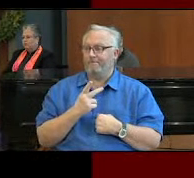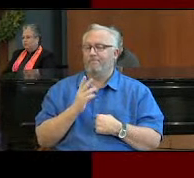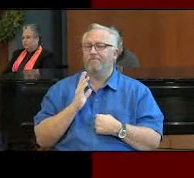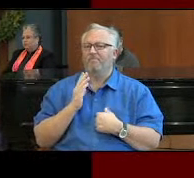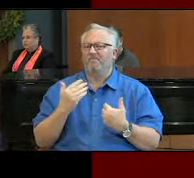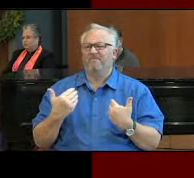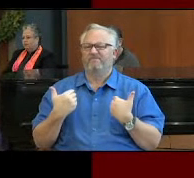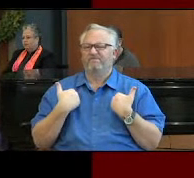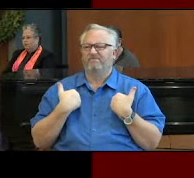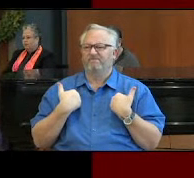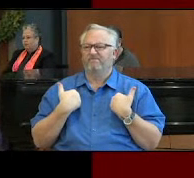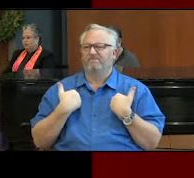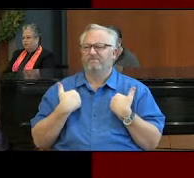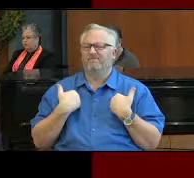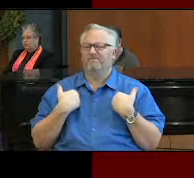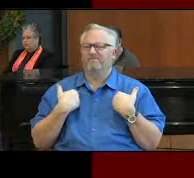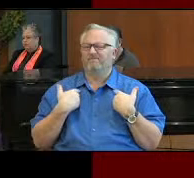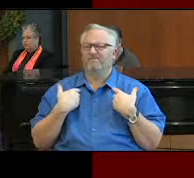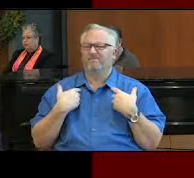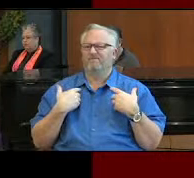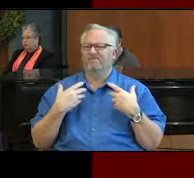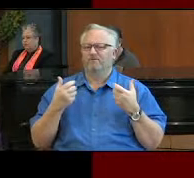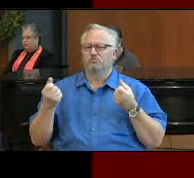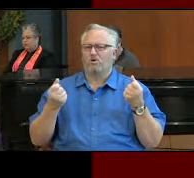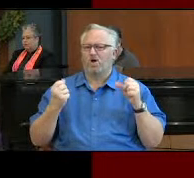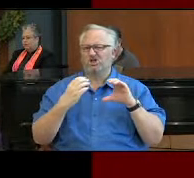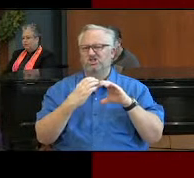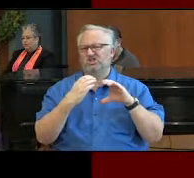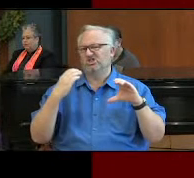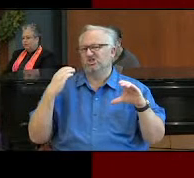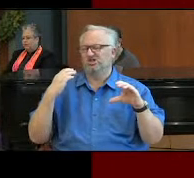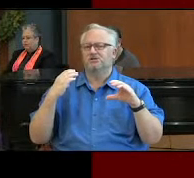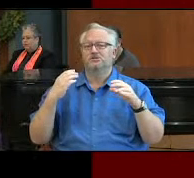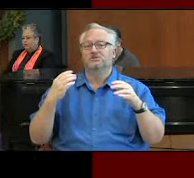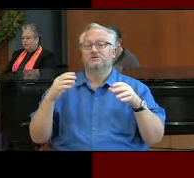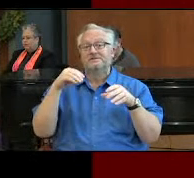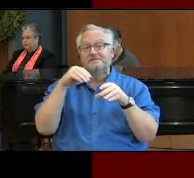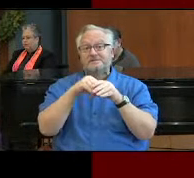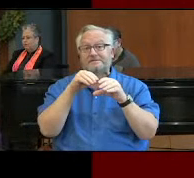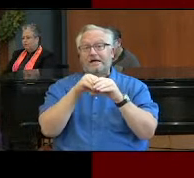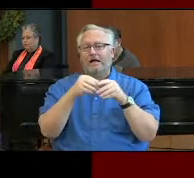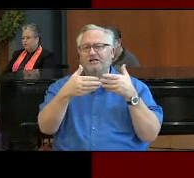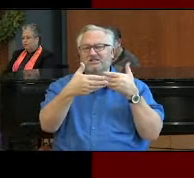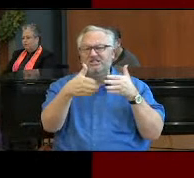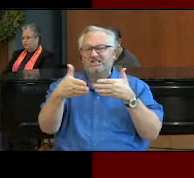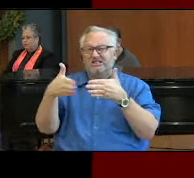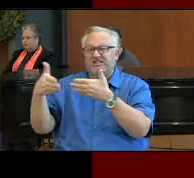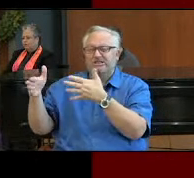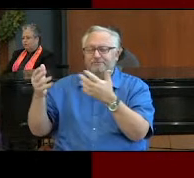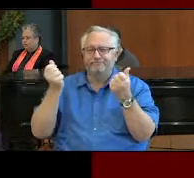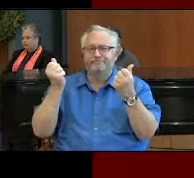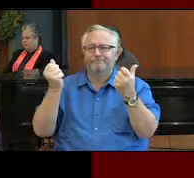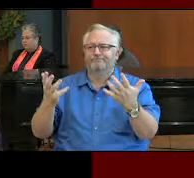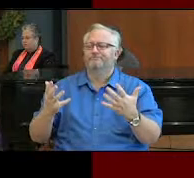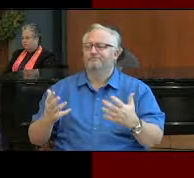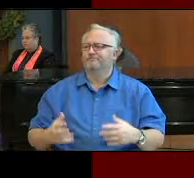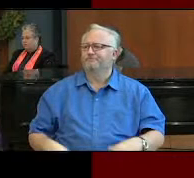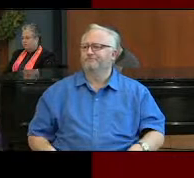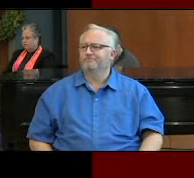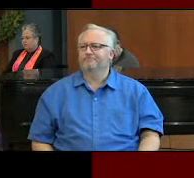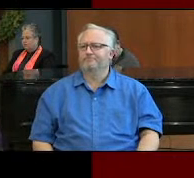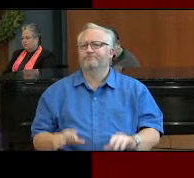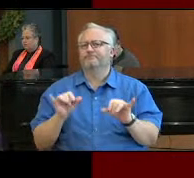a big trailer truck with many boxes in it. O sea, va a haber